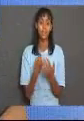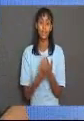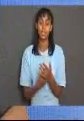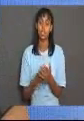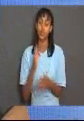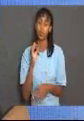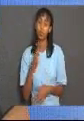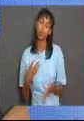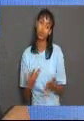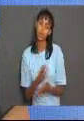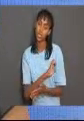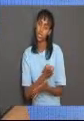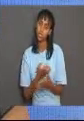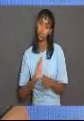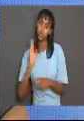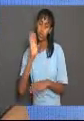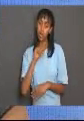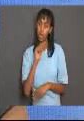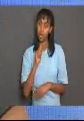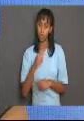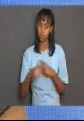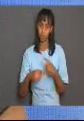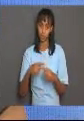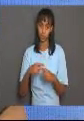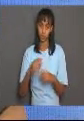These forms of energy will not run out.